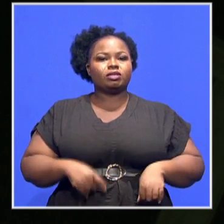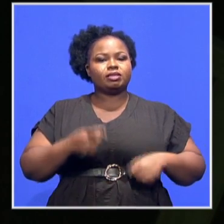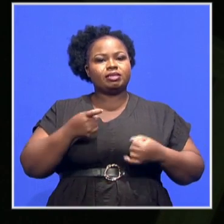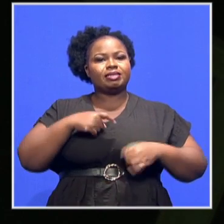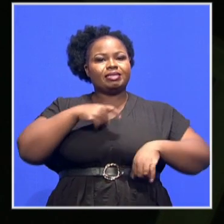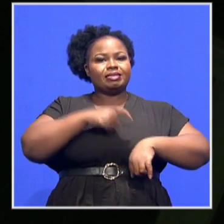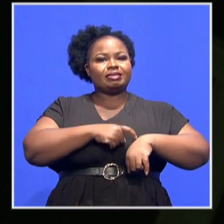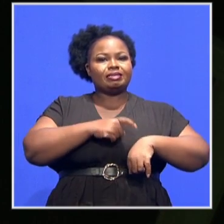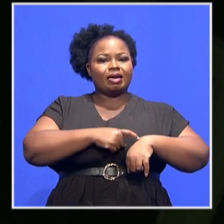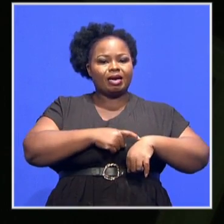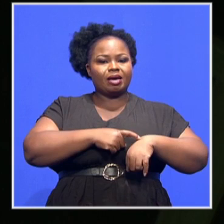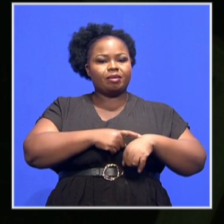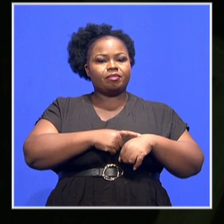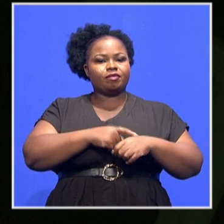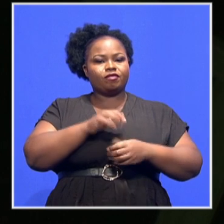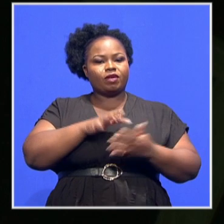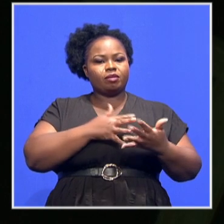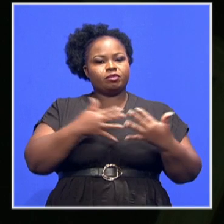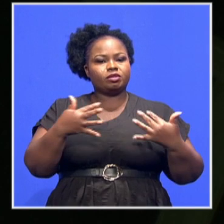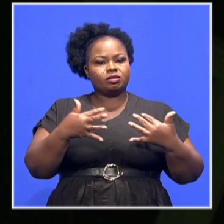environmental authorizations,